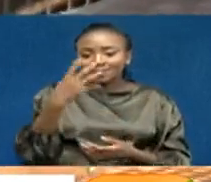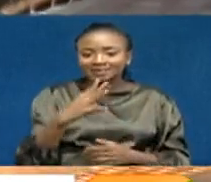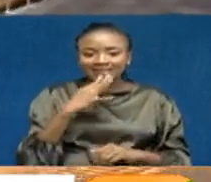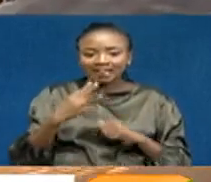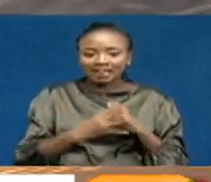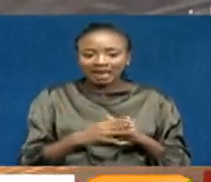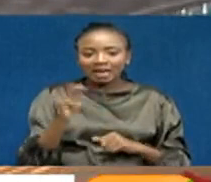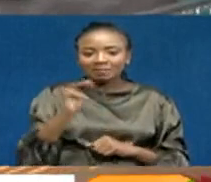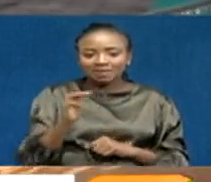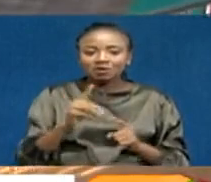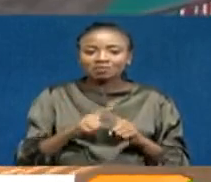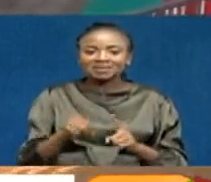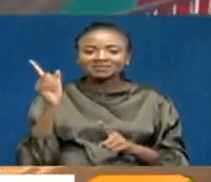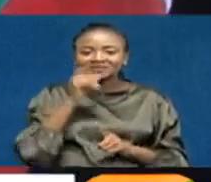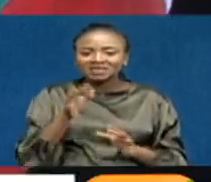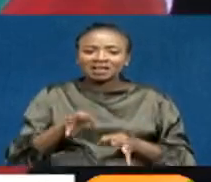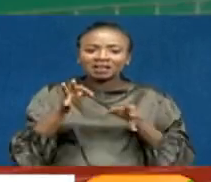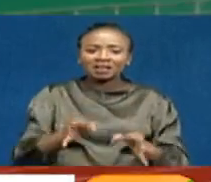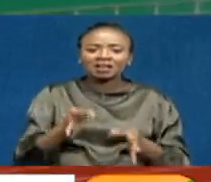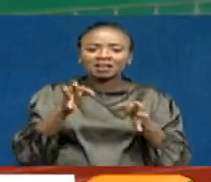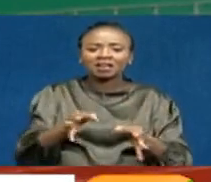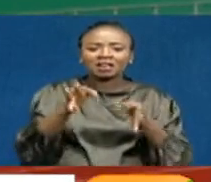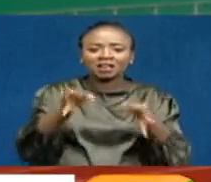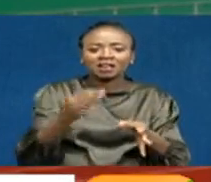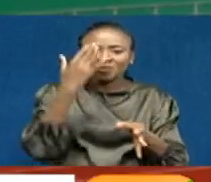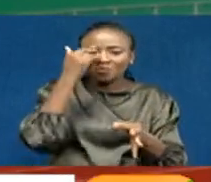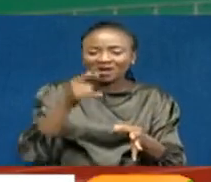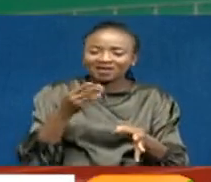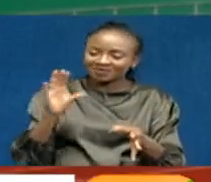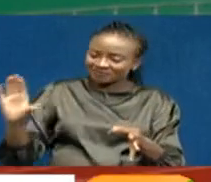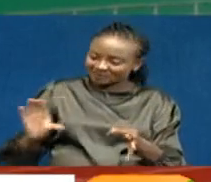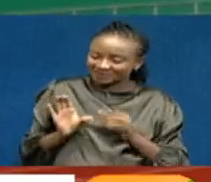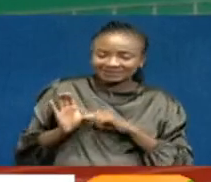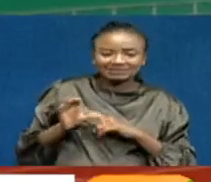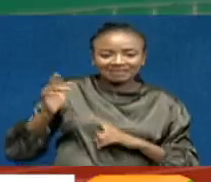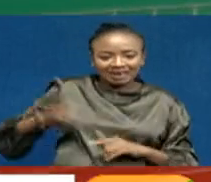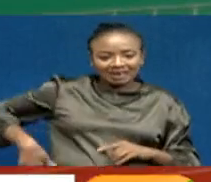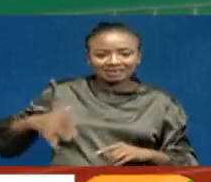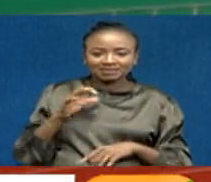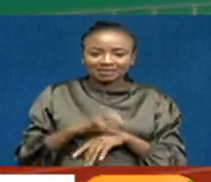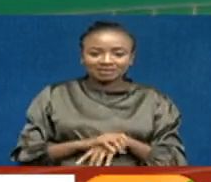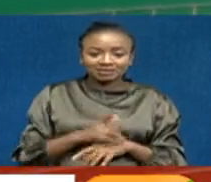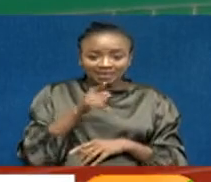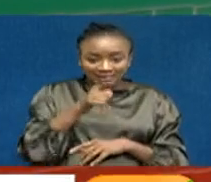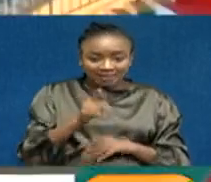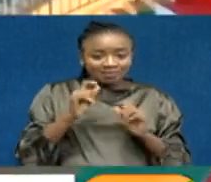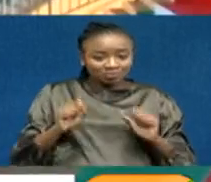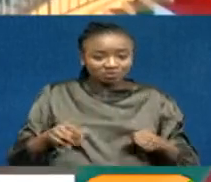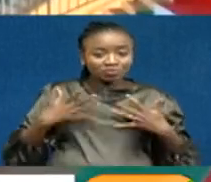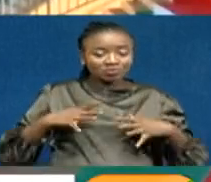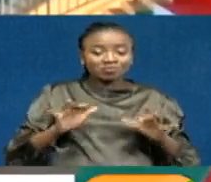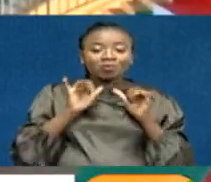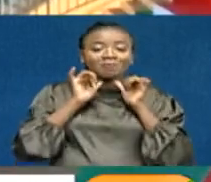but the completion was delayed extensively as the project stalled due to the release of funds. The stadium is set to have a